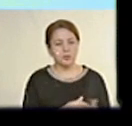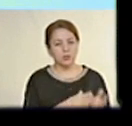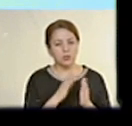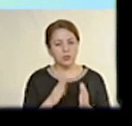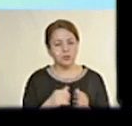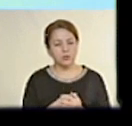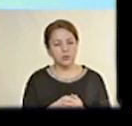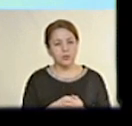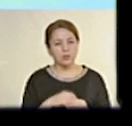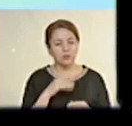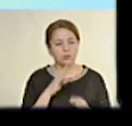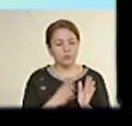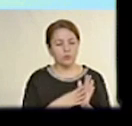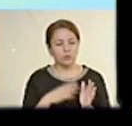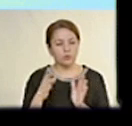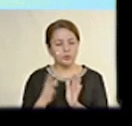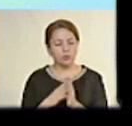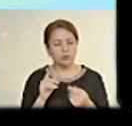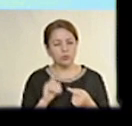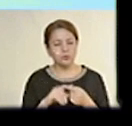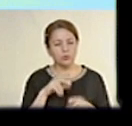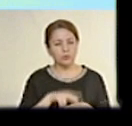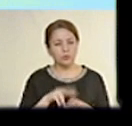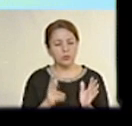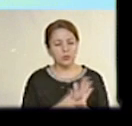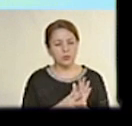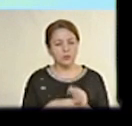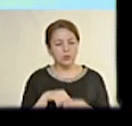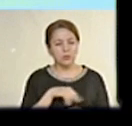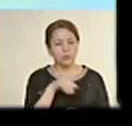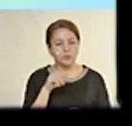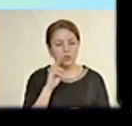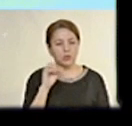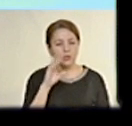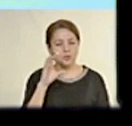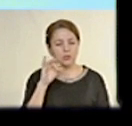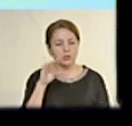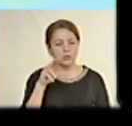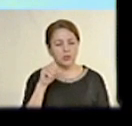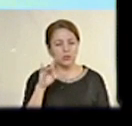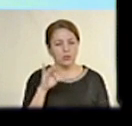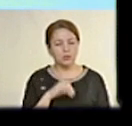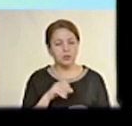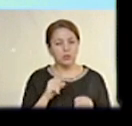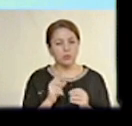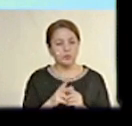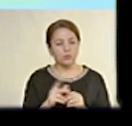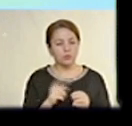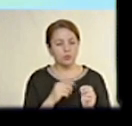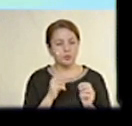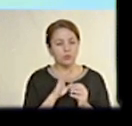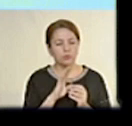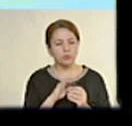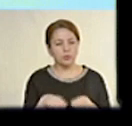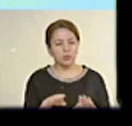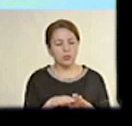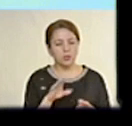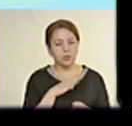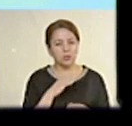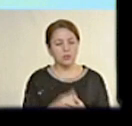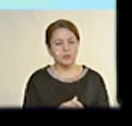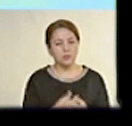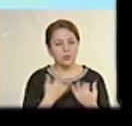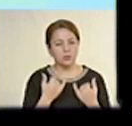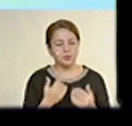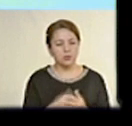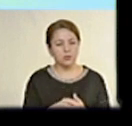esa 9 ga 9 ni qo'shsak 18, ularning kasrlari esa 13 dan 14 ga teng ekan.